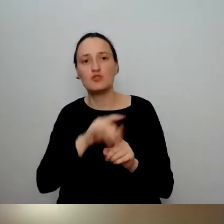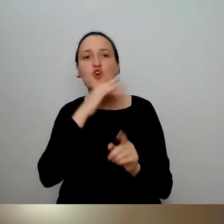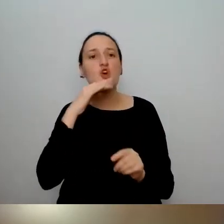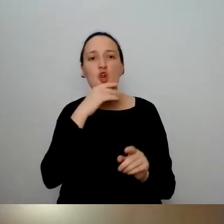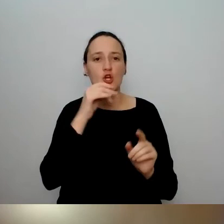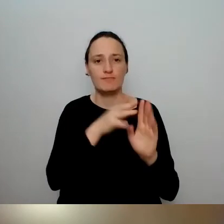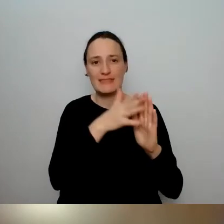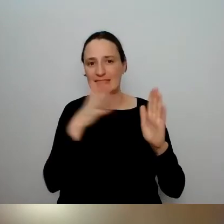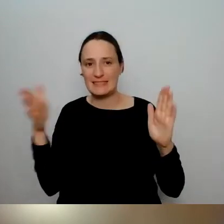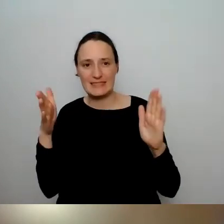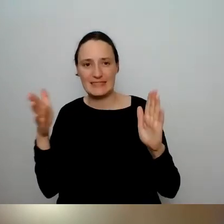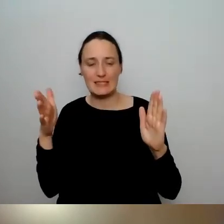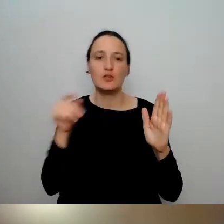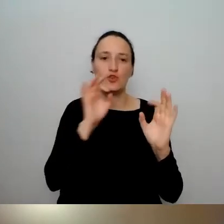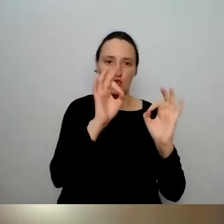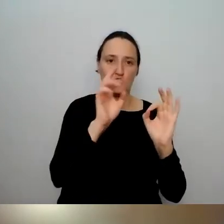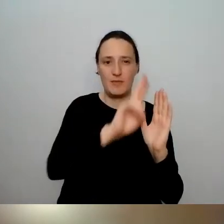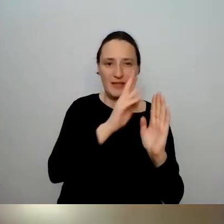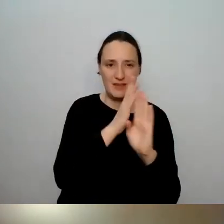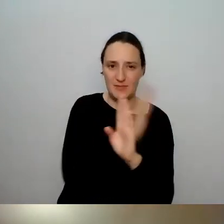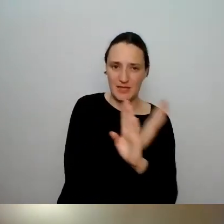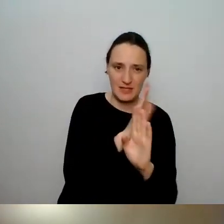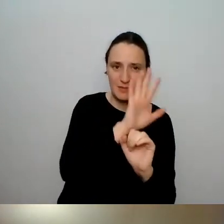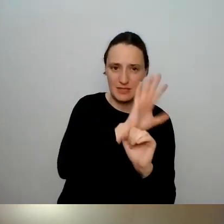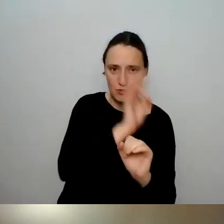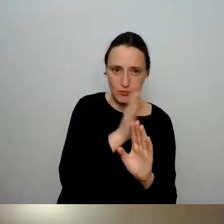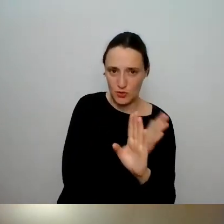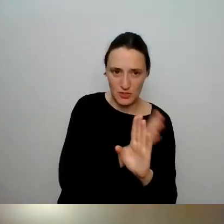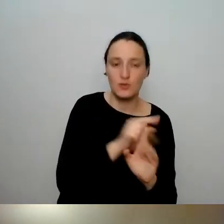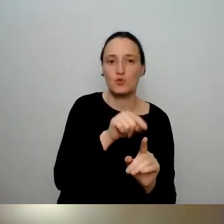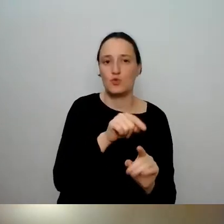show how to protect the dark sky the best.